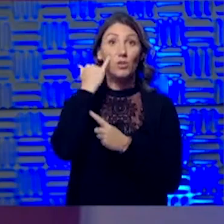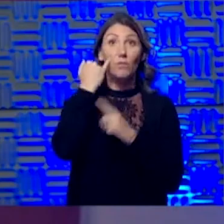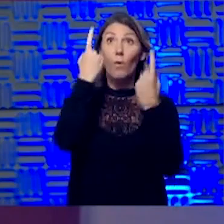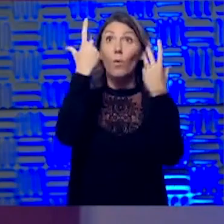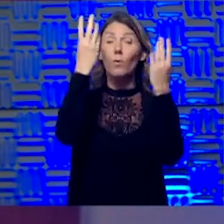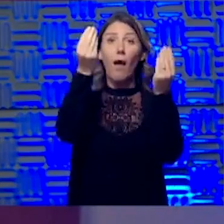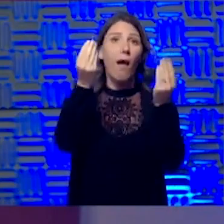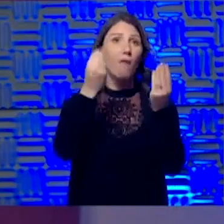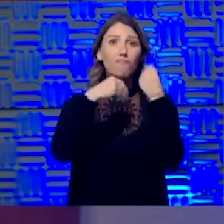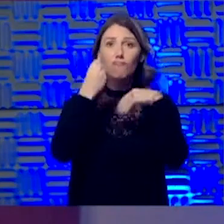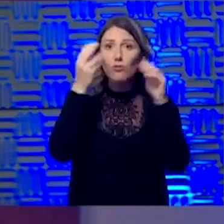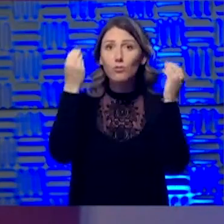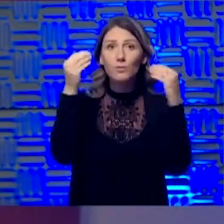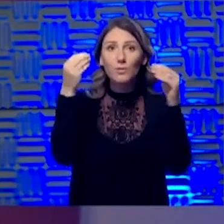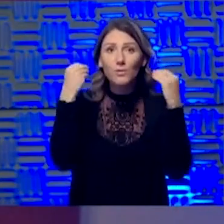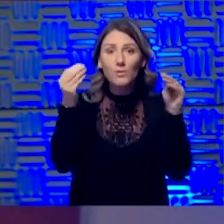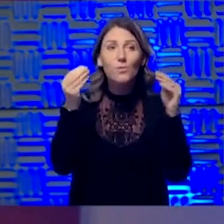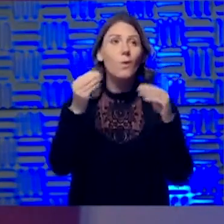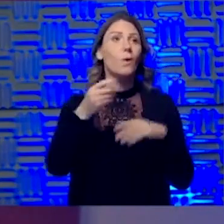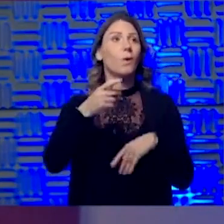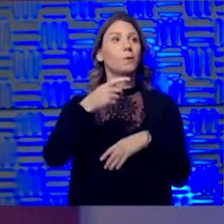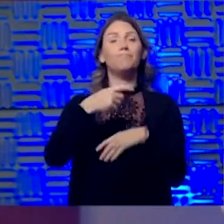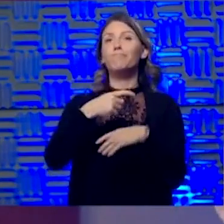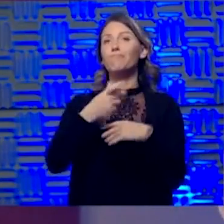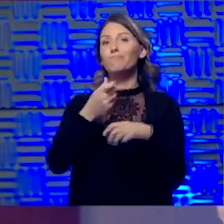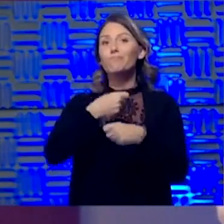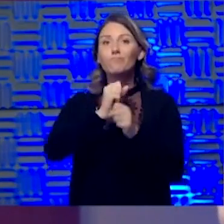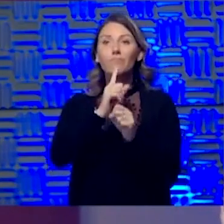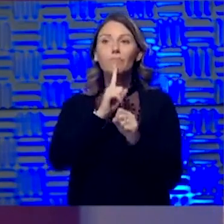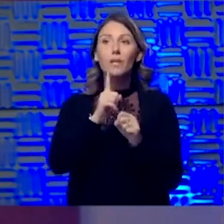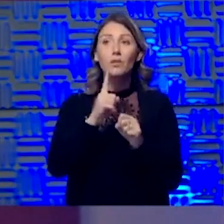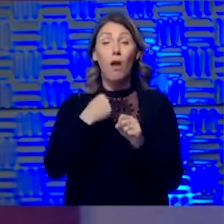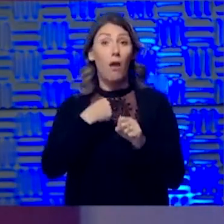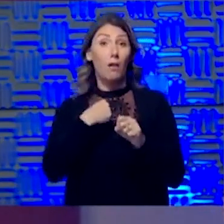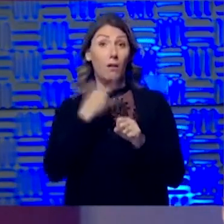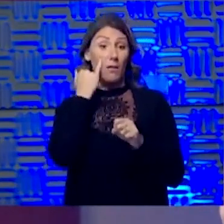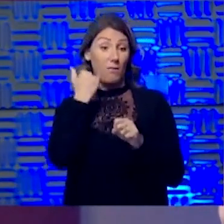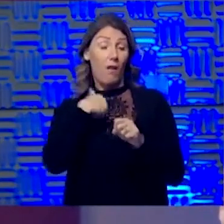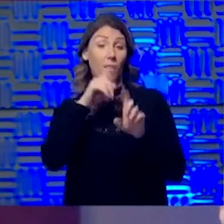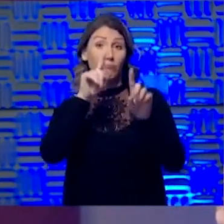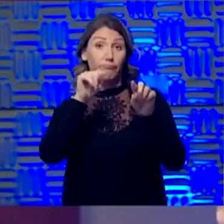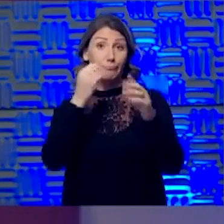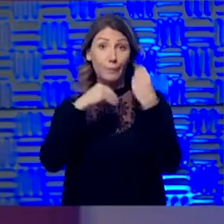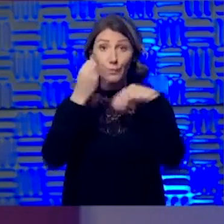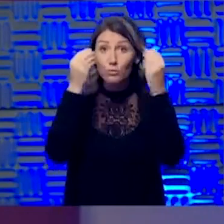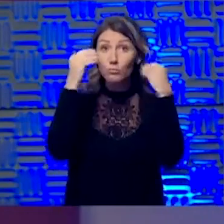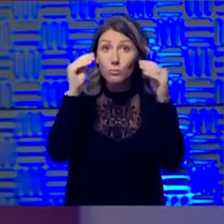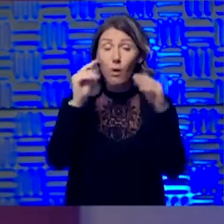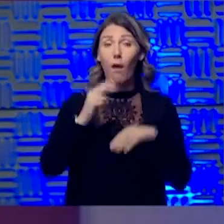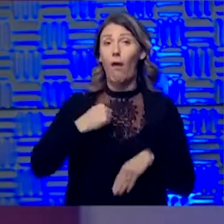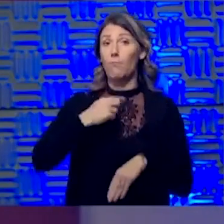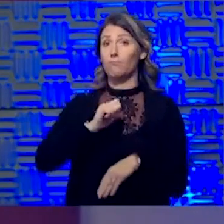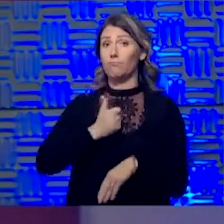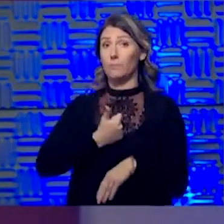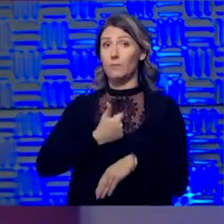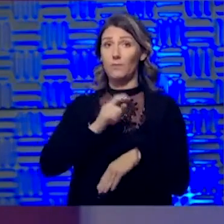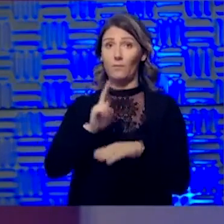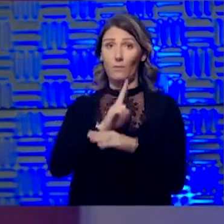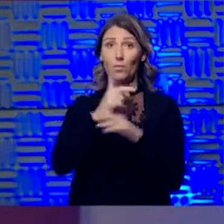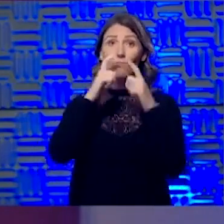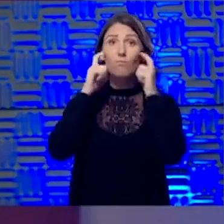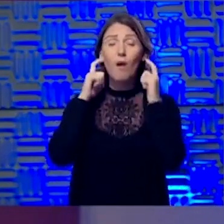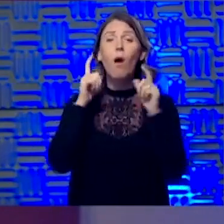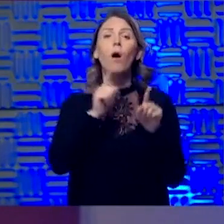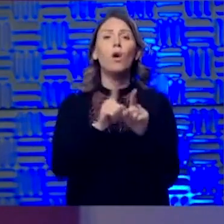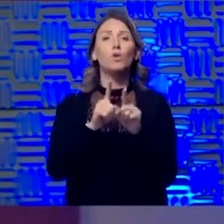Yeah. Making sure that I wear a mask when I go to the grocery store. It also helps to remind me not to touch my face